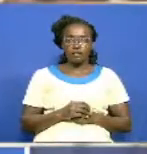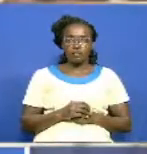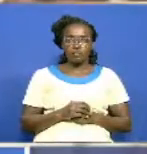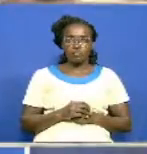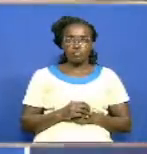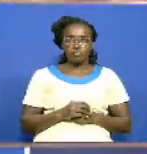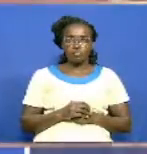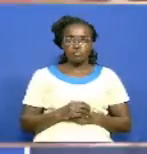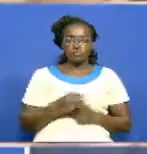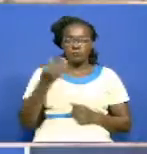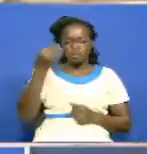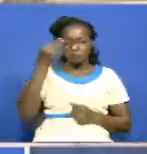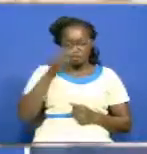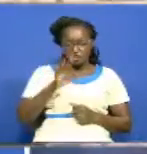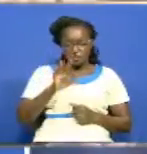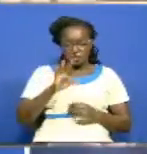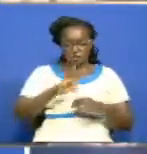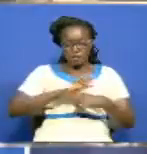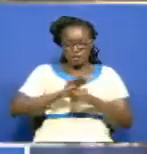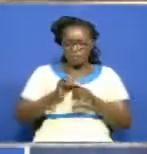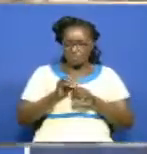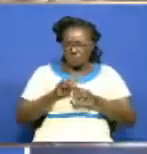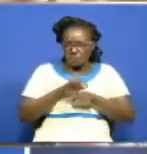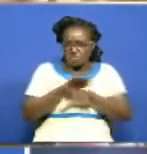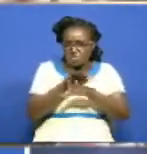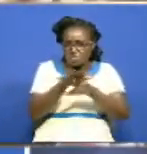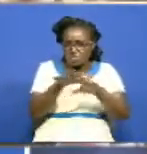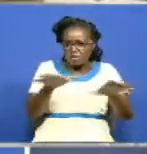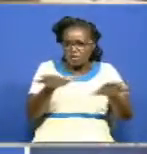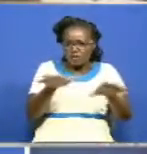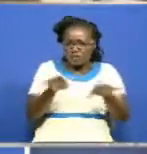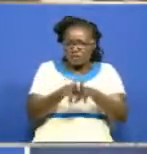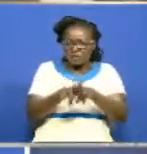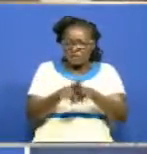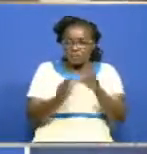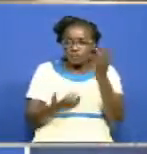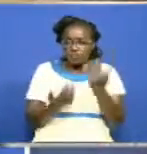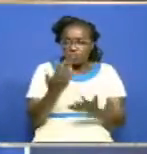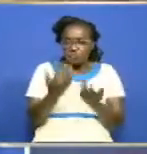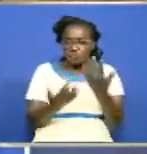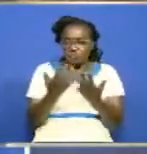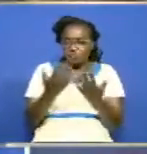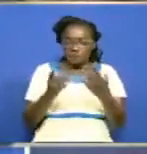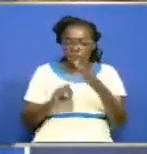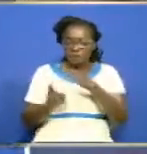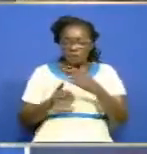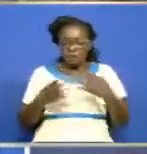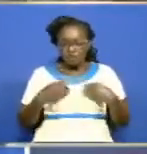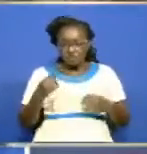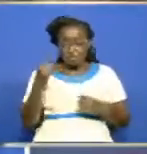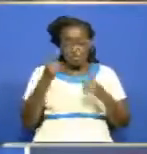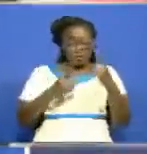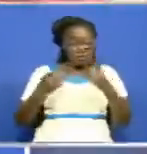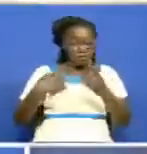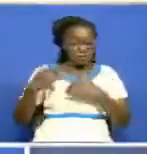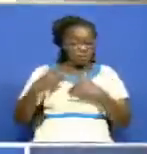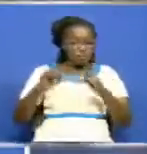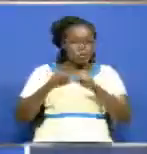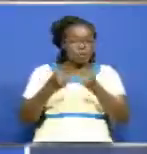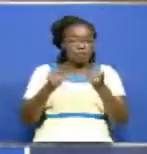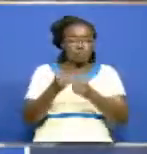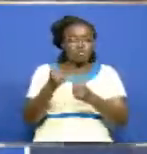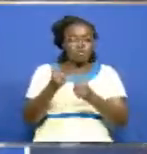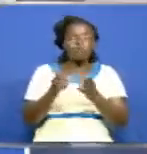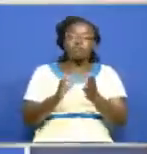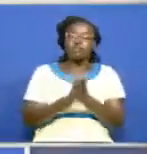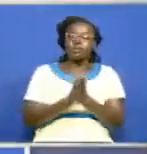With the third wave of COVID-19 spreading in the country like a wildfire, the Minister of Health is expressing concern over flouting of containment measures